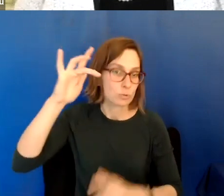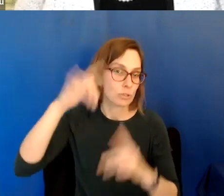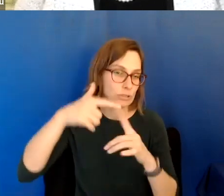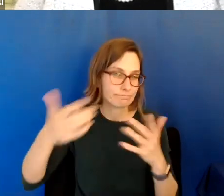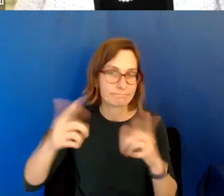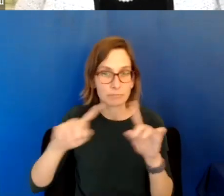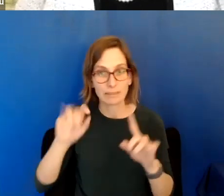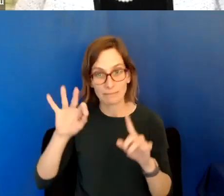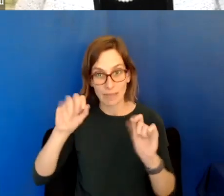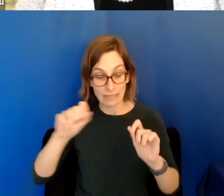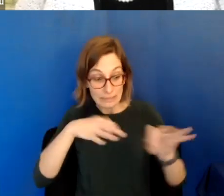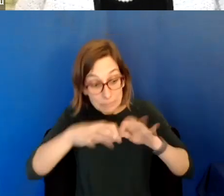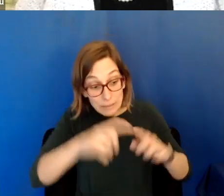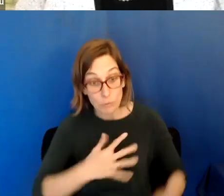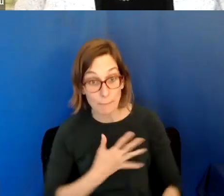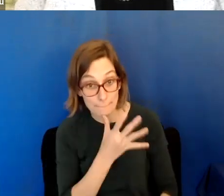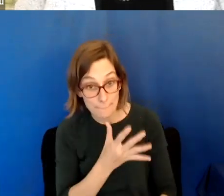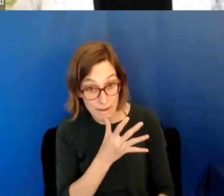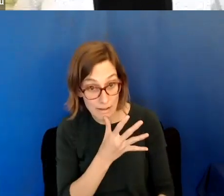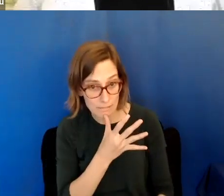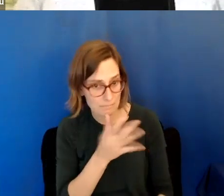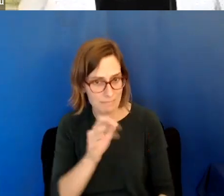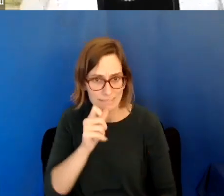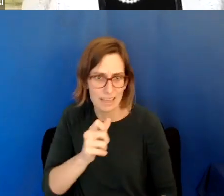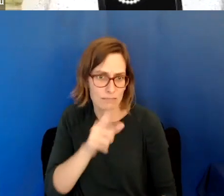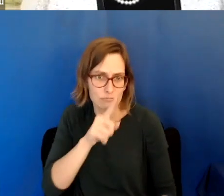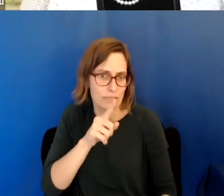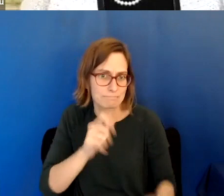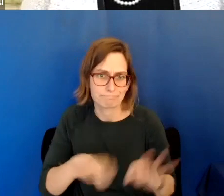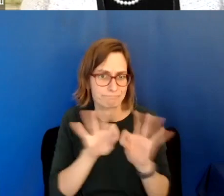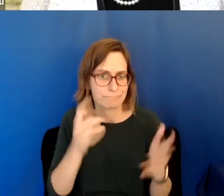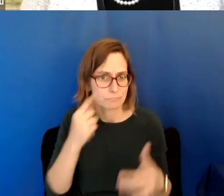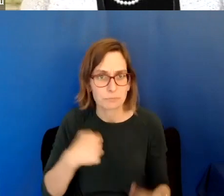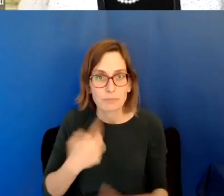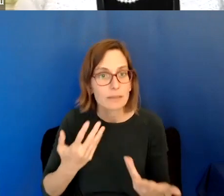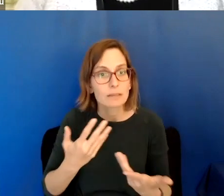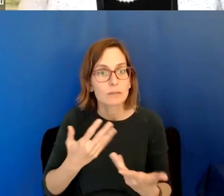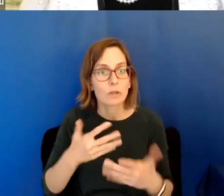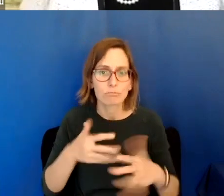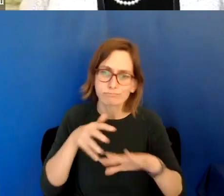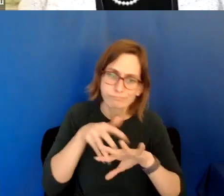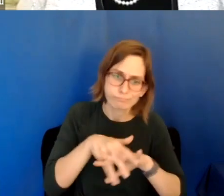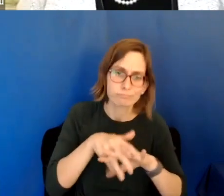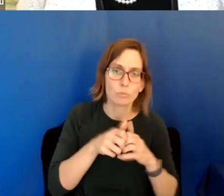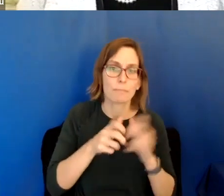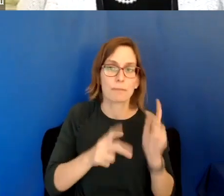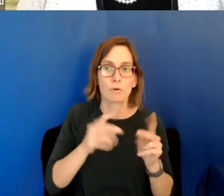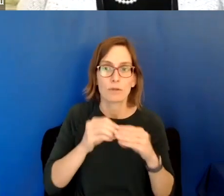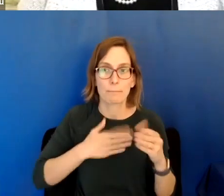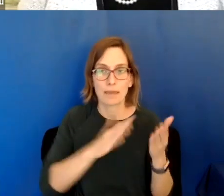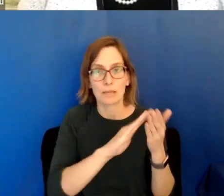if I can't explain this to my mom, it doesn't really matter to me. So I think for me, just staying grounded within like folks within my community who really matter has